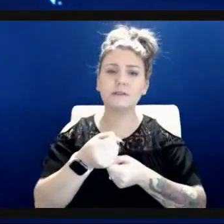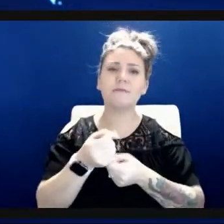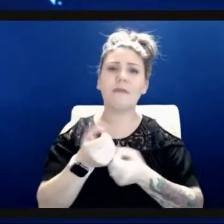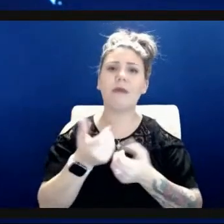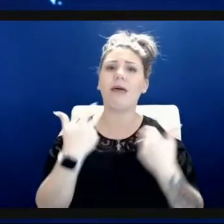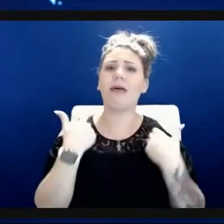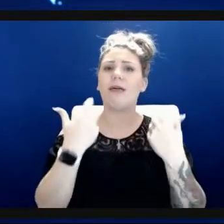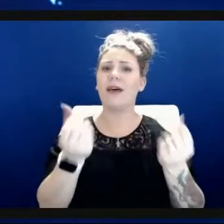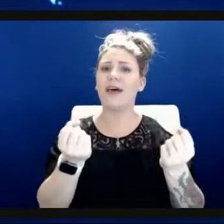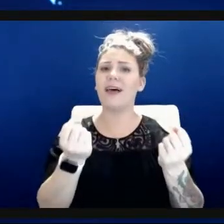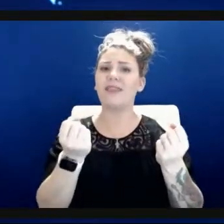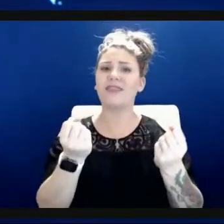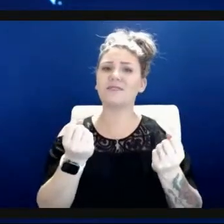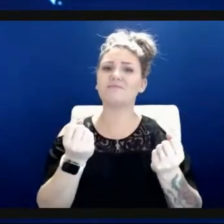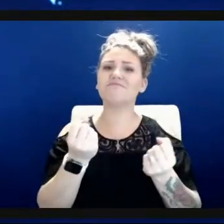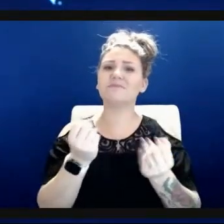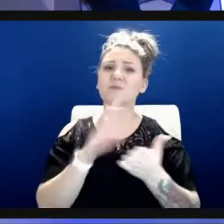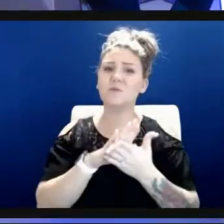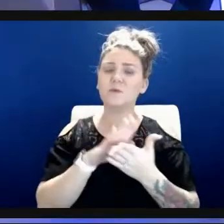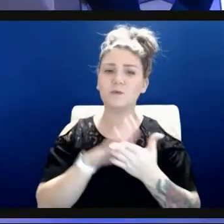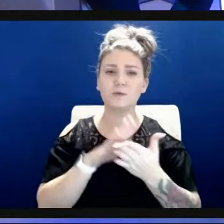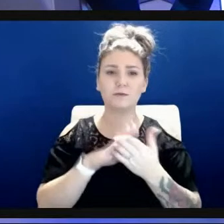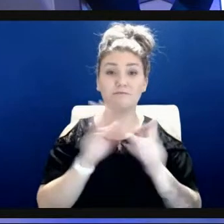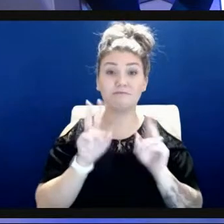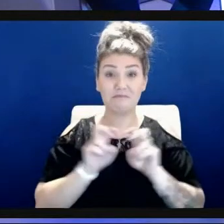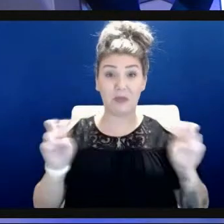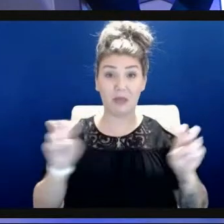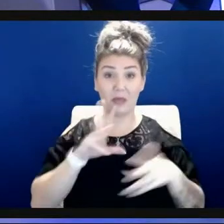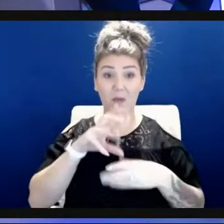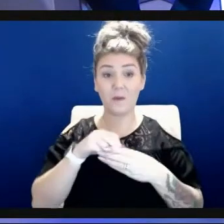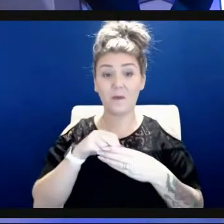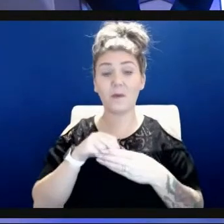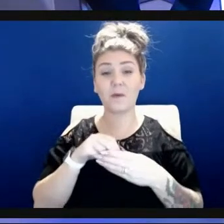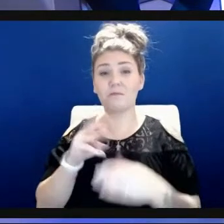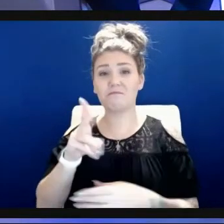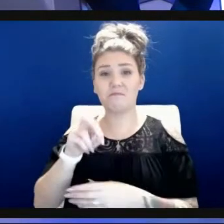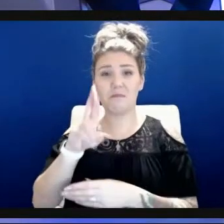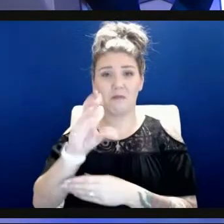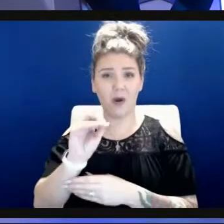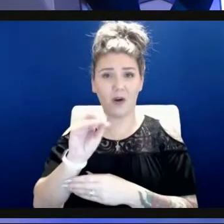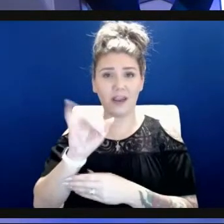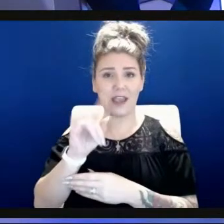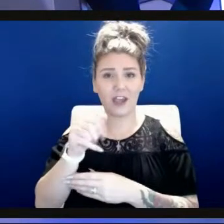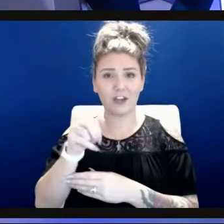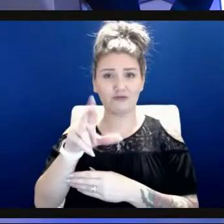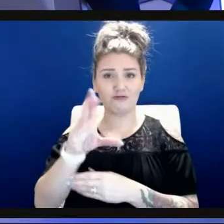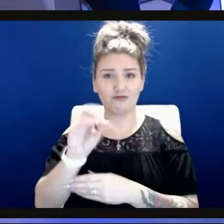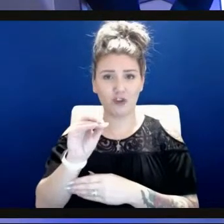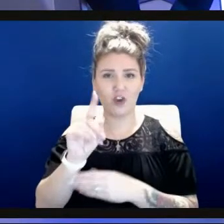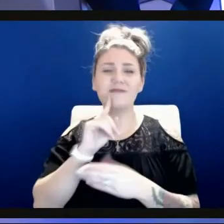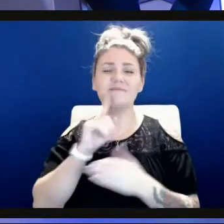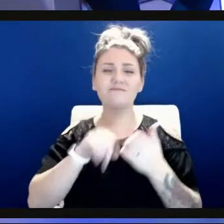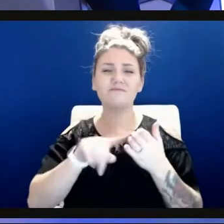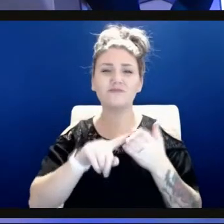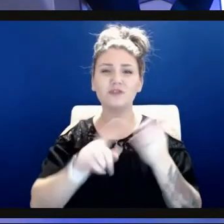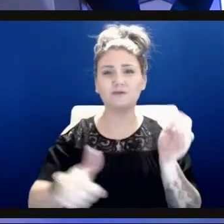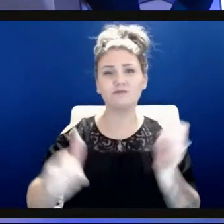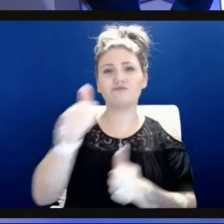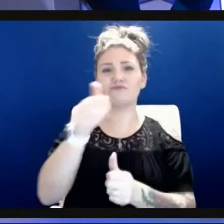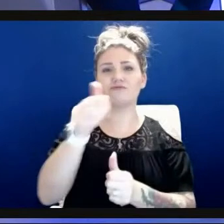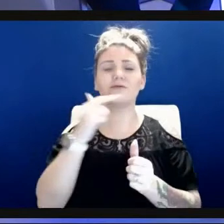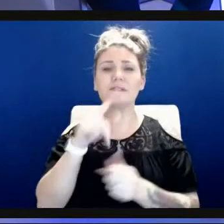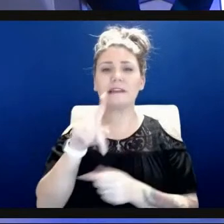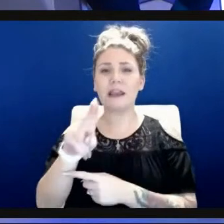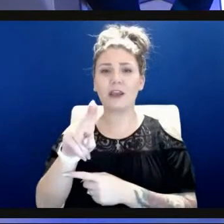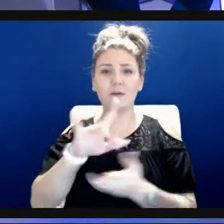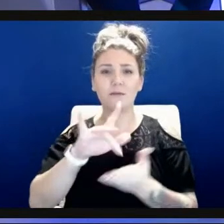experts include Dr. Mario Castro, Vice Chair for Clinical and Translational Research at KU Medical Center. He is also a brilliant